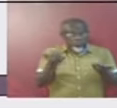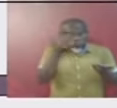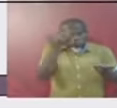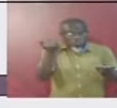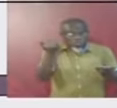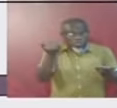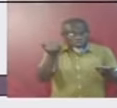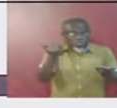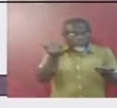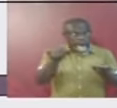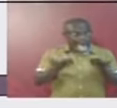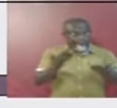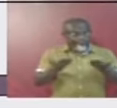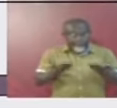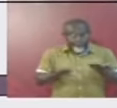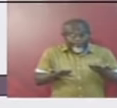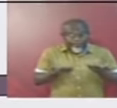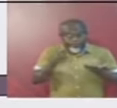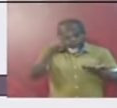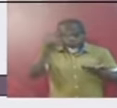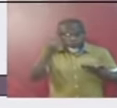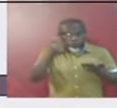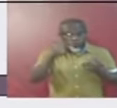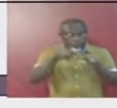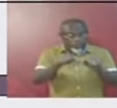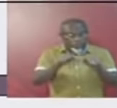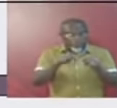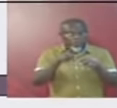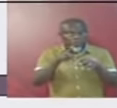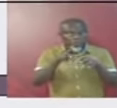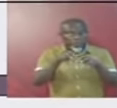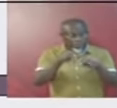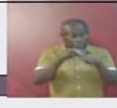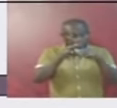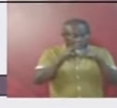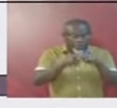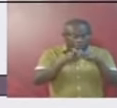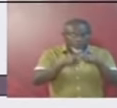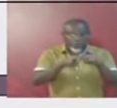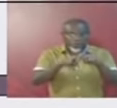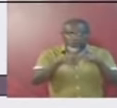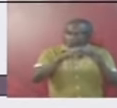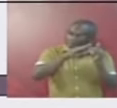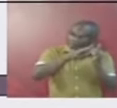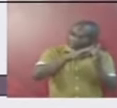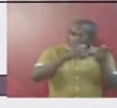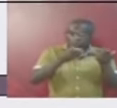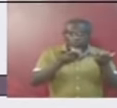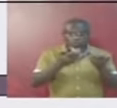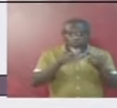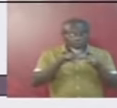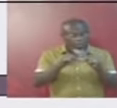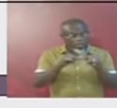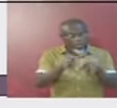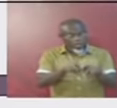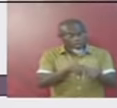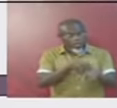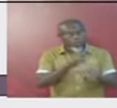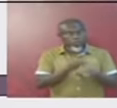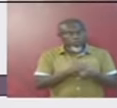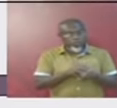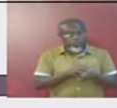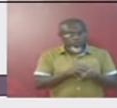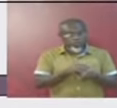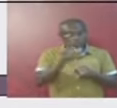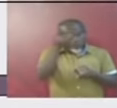sedentary lifestyle, or whether it was due to something more like the stressors associated, we know that there is such a strong link with stress,